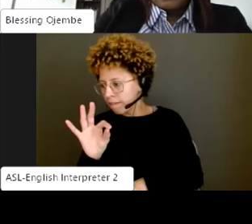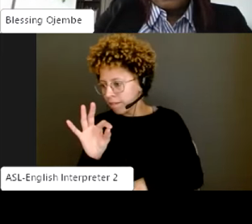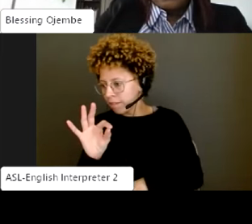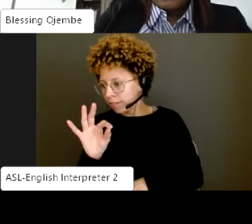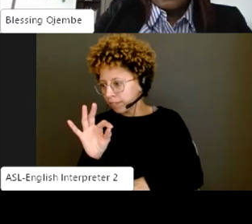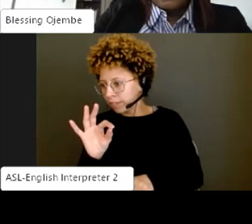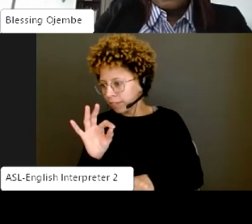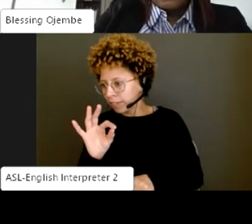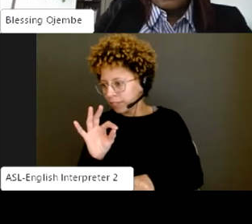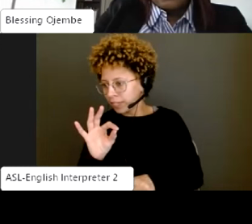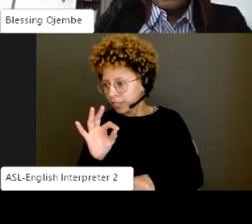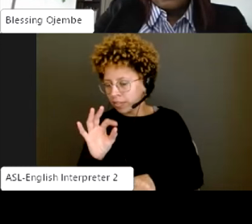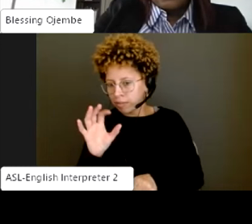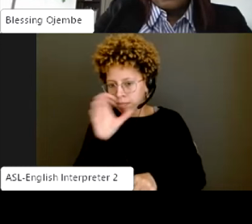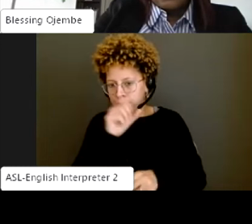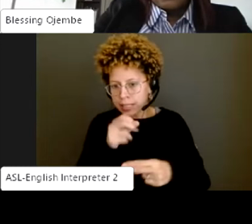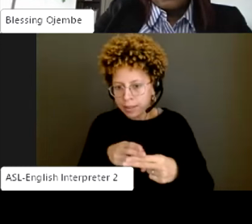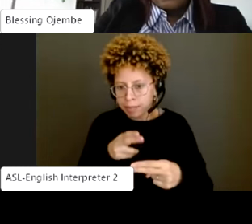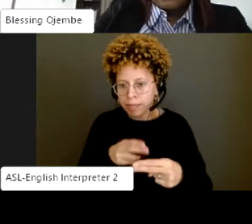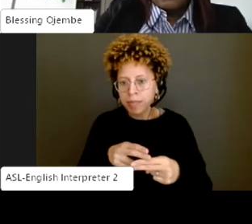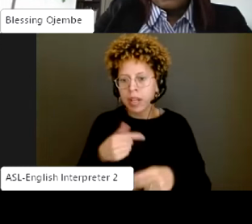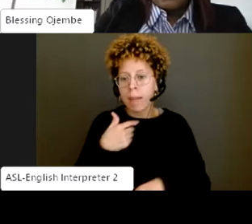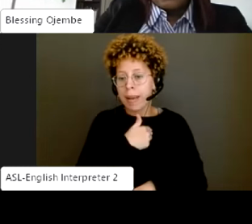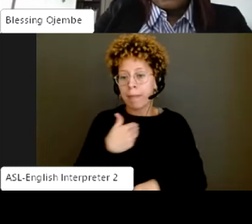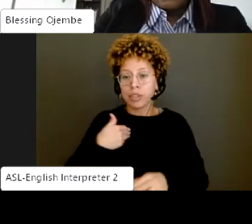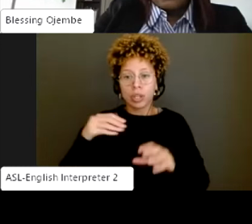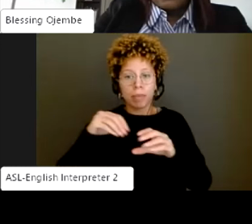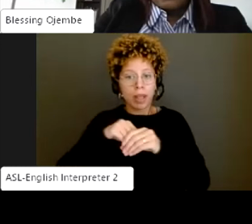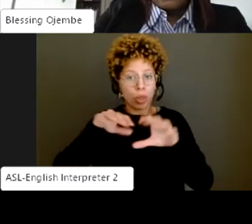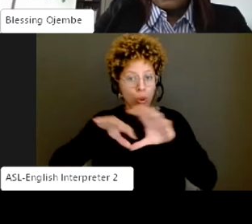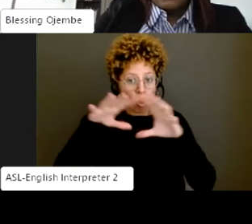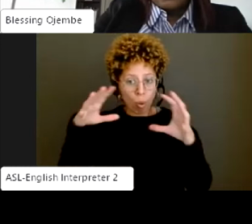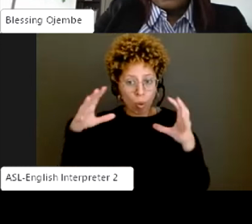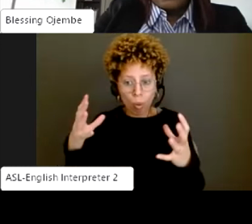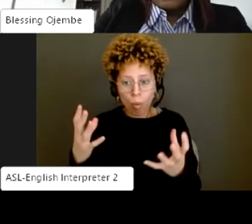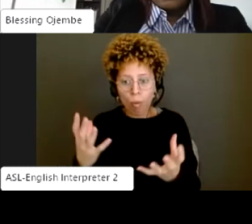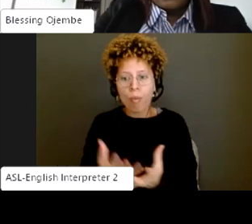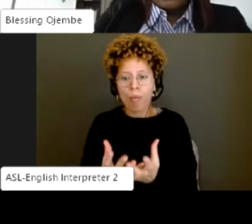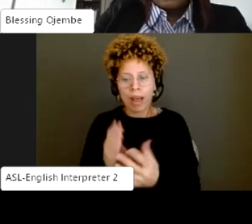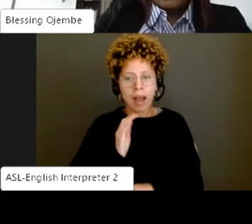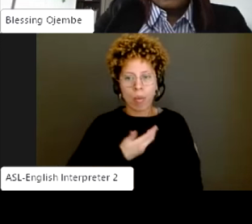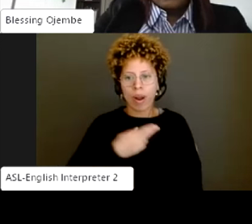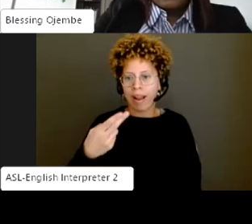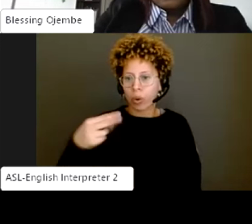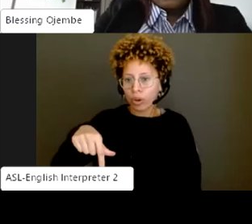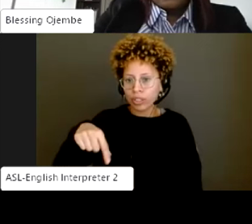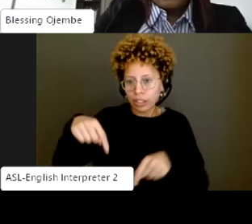African network with our memberships across the globe, and as well as with our headquarters here in